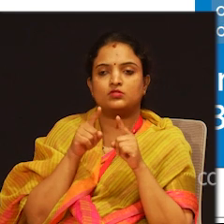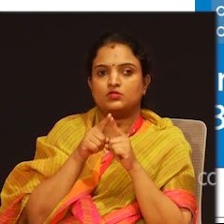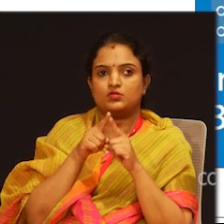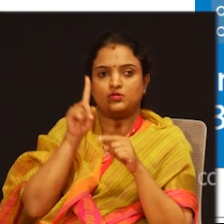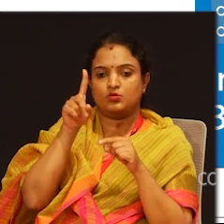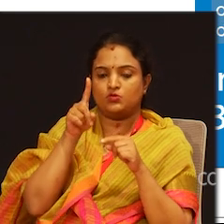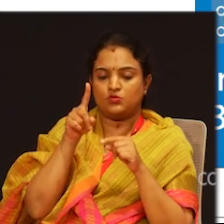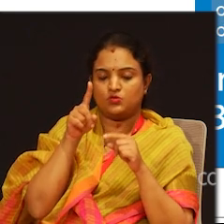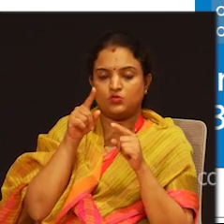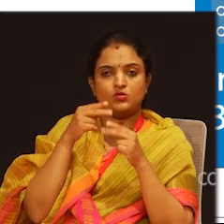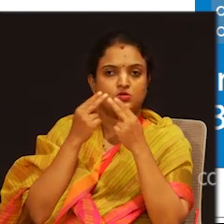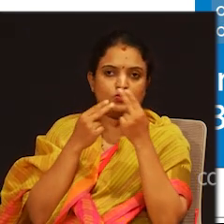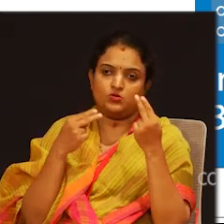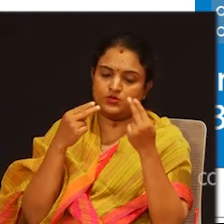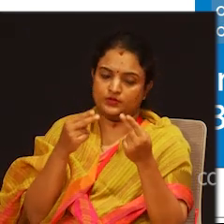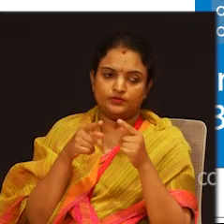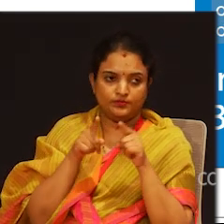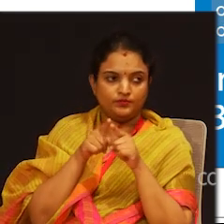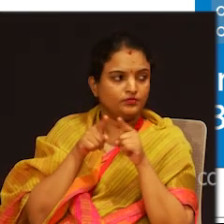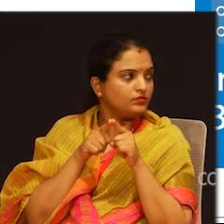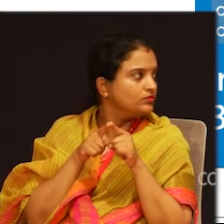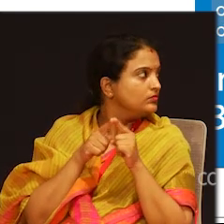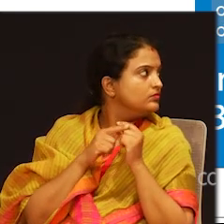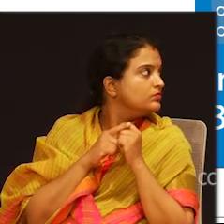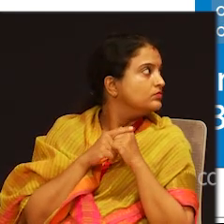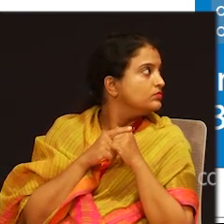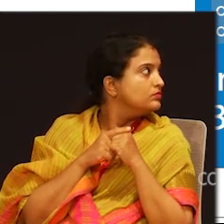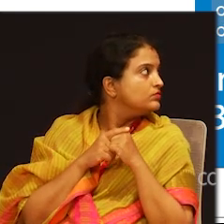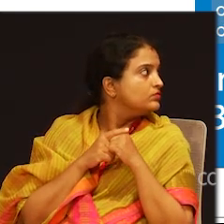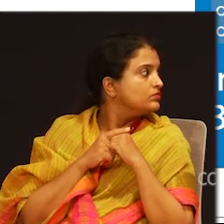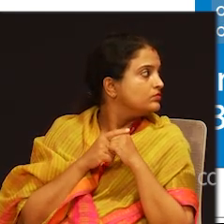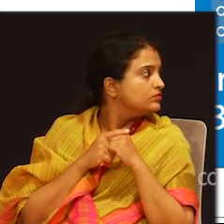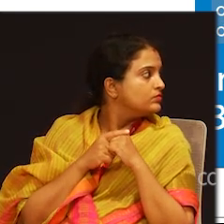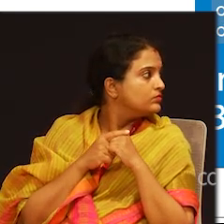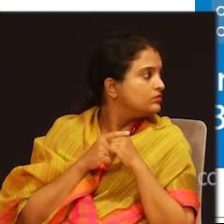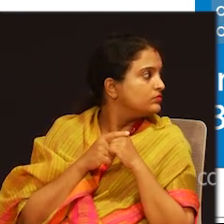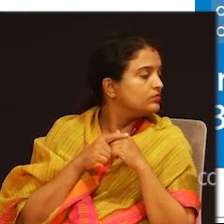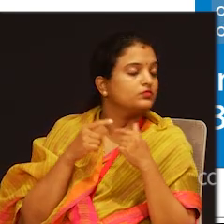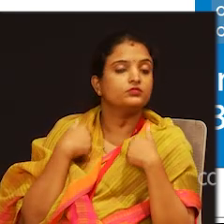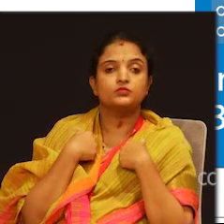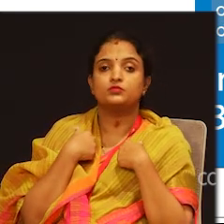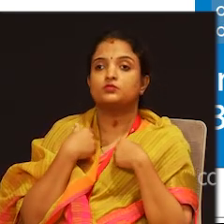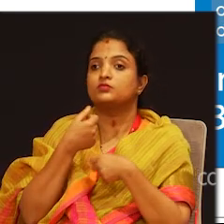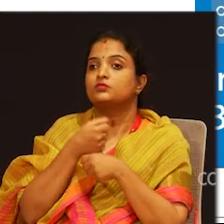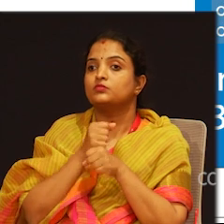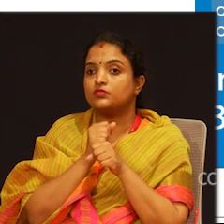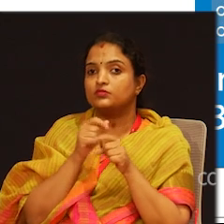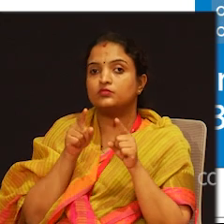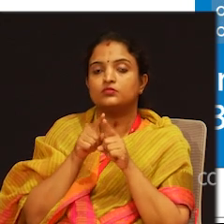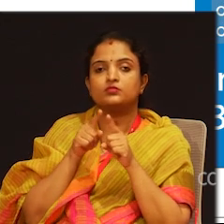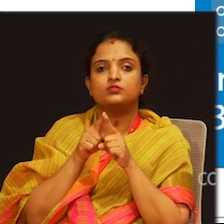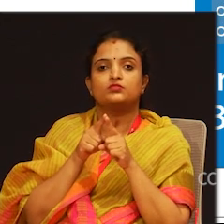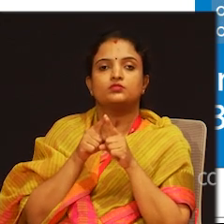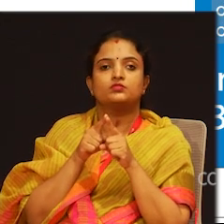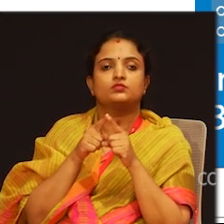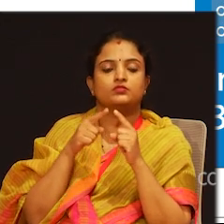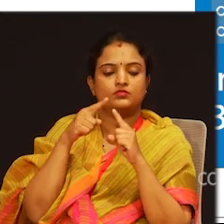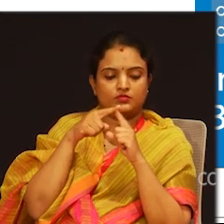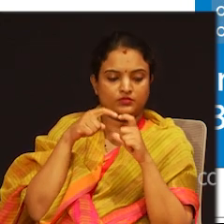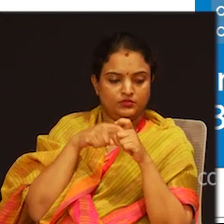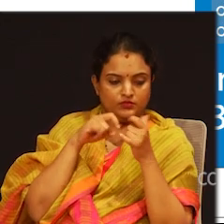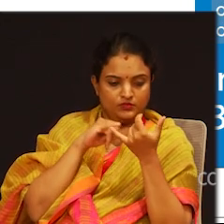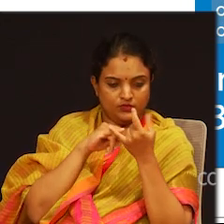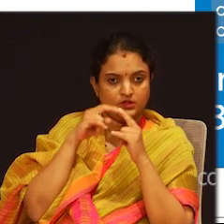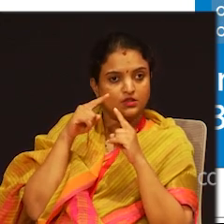in the story that was there at the below of the visual. We made the text, the